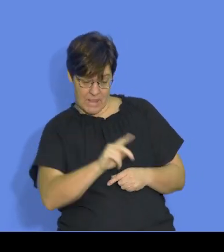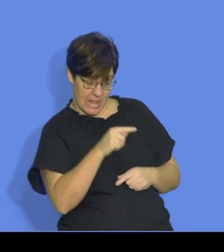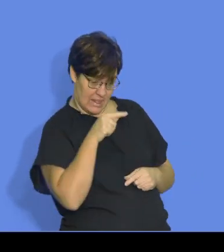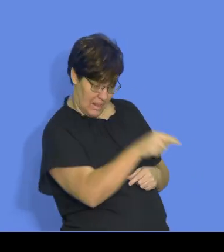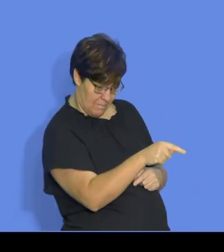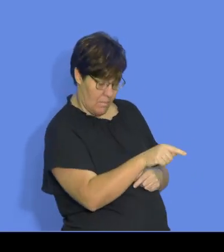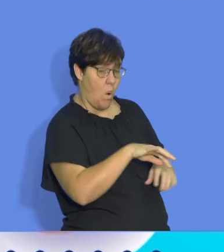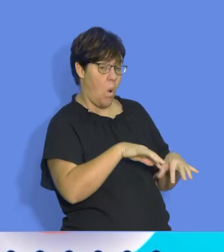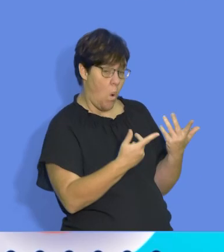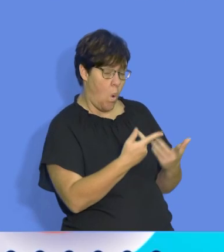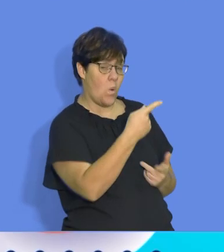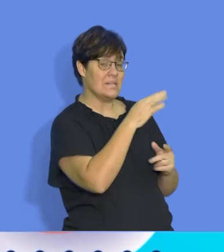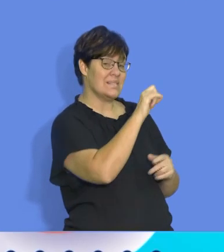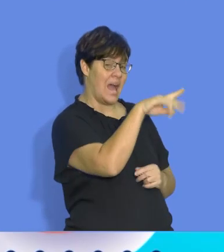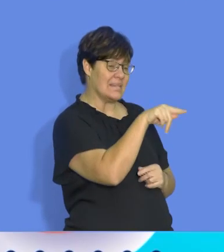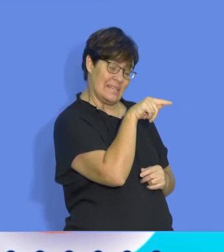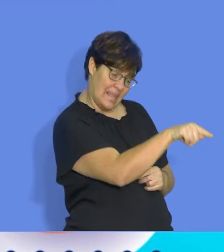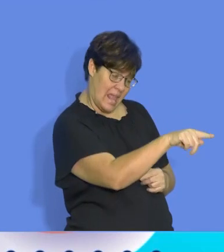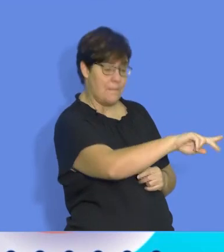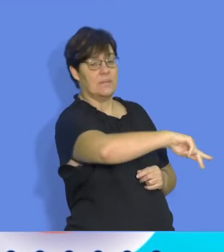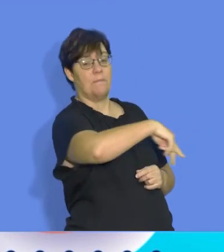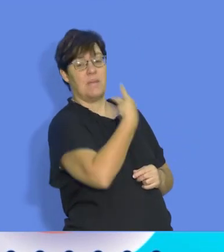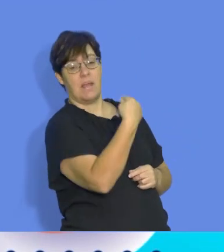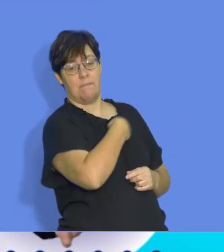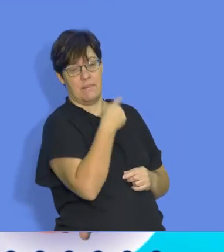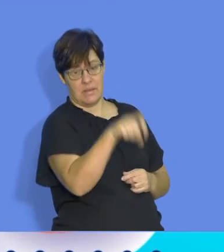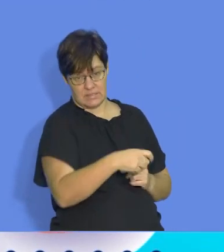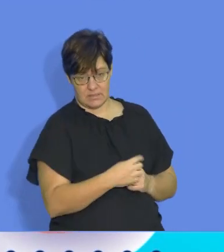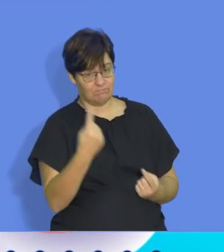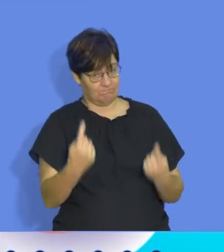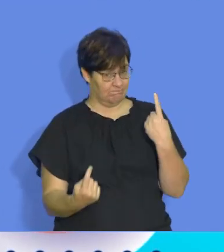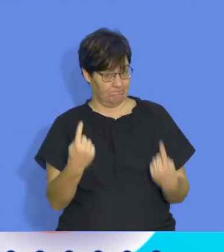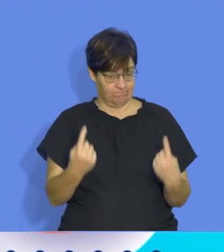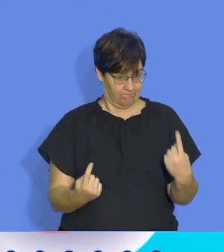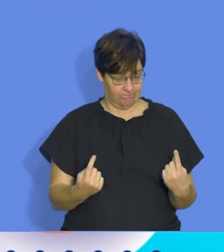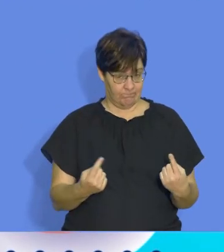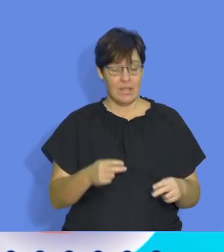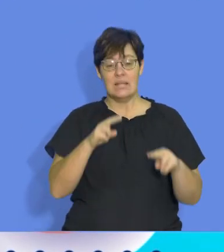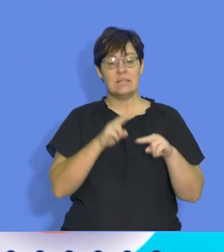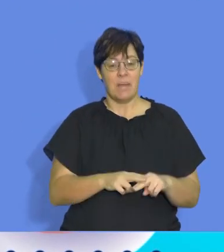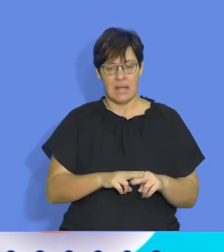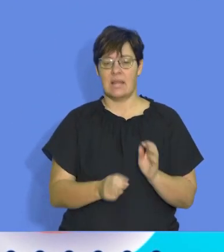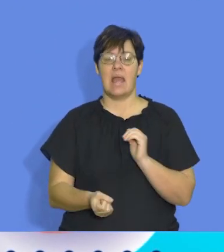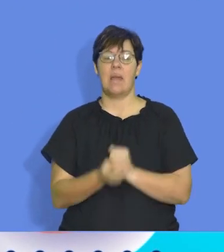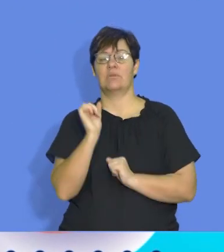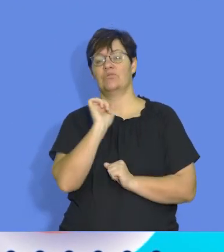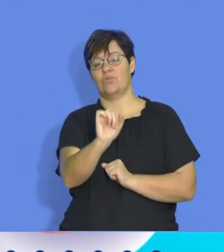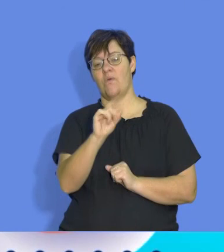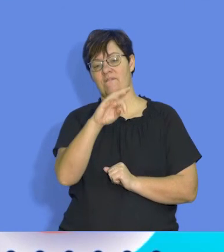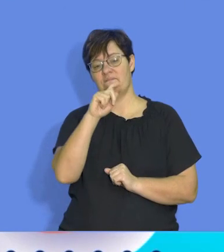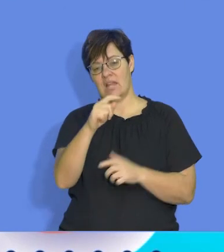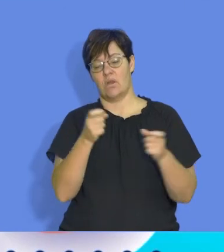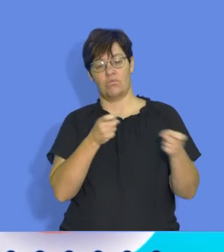or SARS as the government owes you money, depending on whatever happens in your VAT